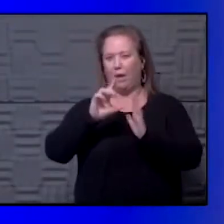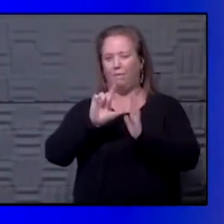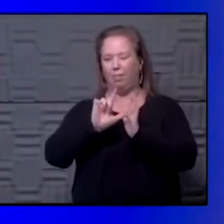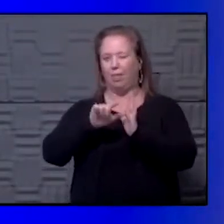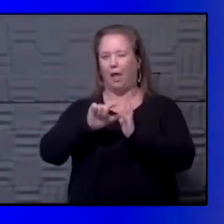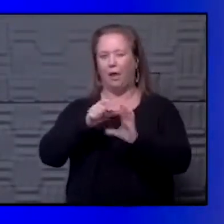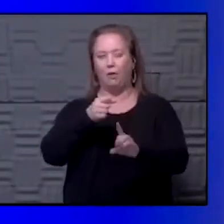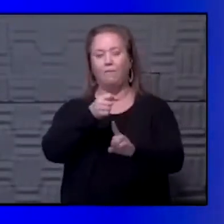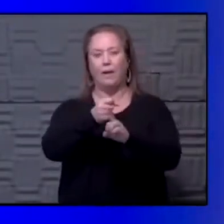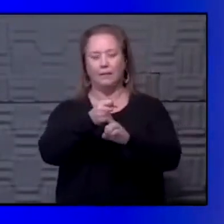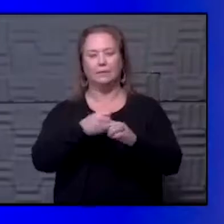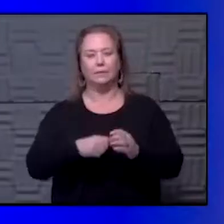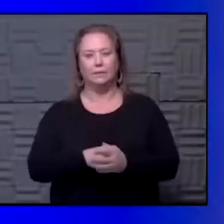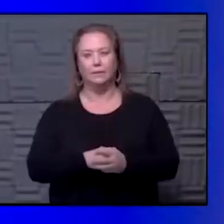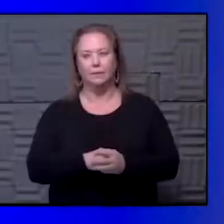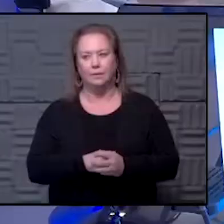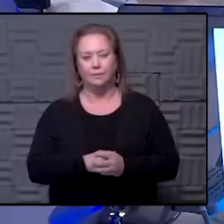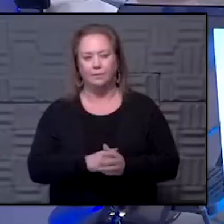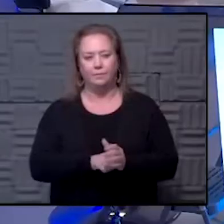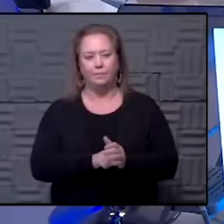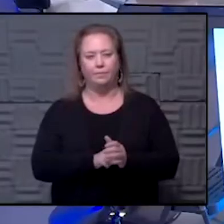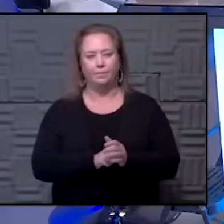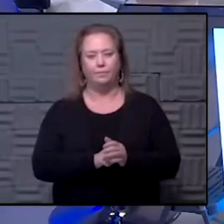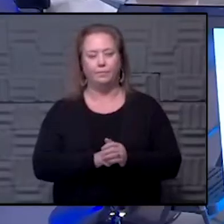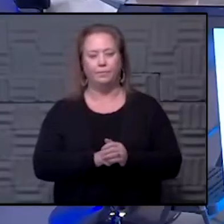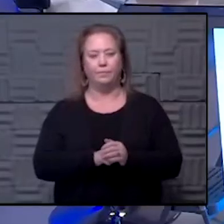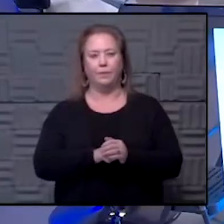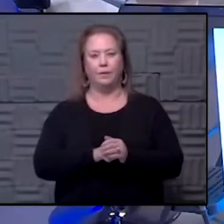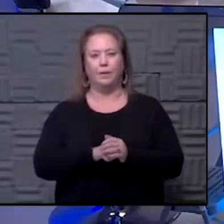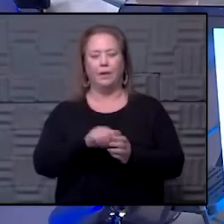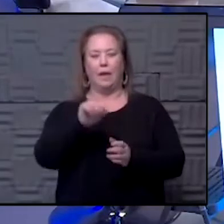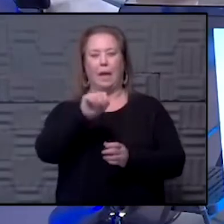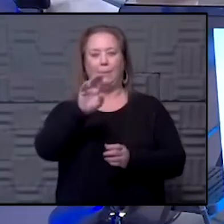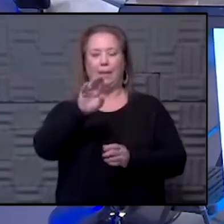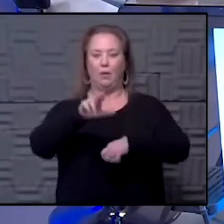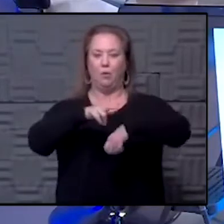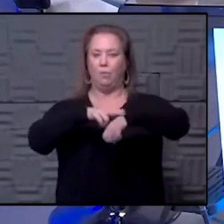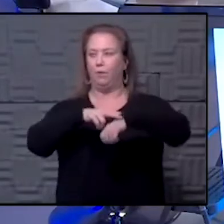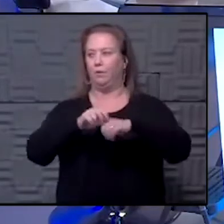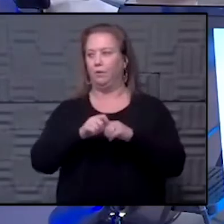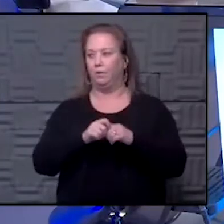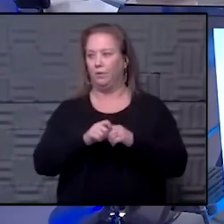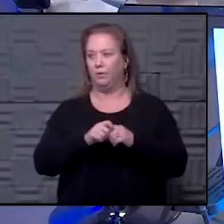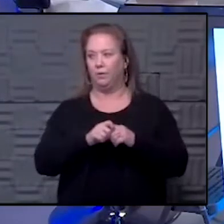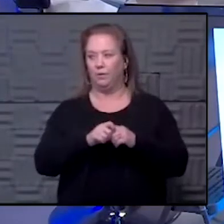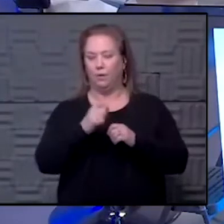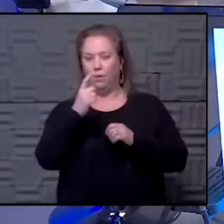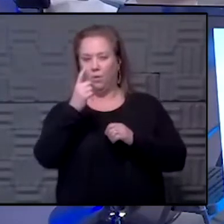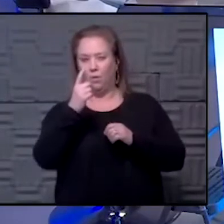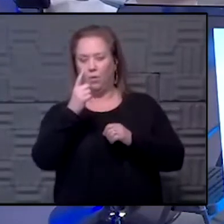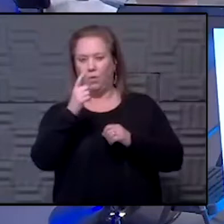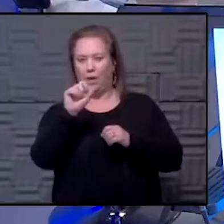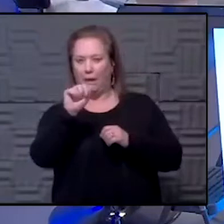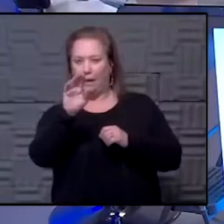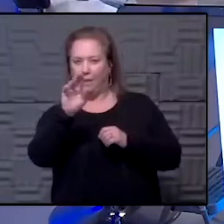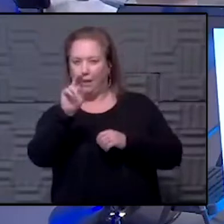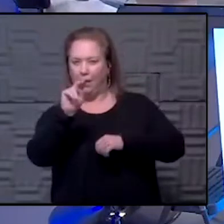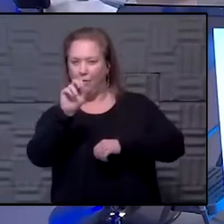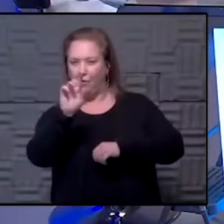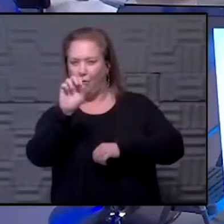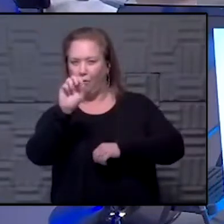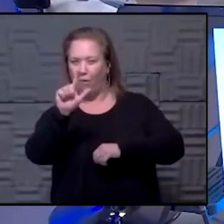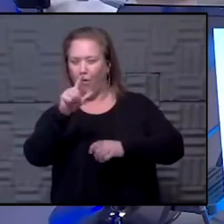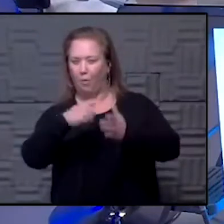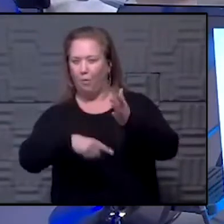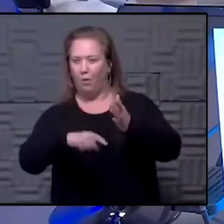effects, and those have been well described. So Abby normal. That'd be normal. All right. Yeah. Okay, so what show is that from? I'm